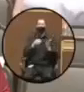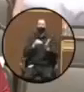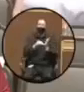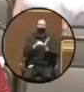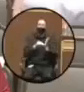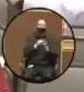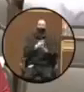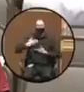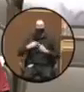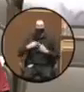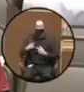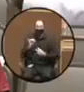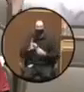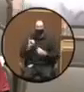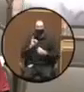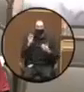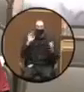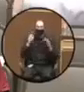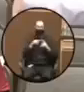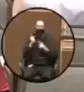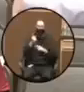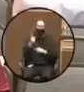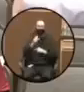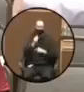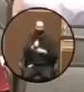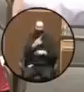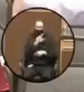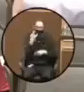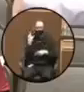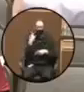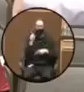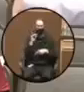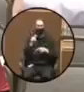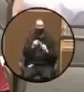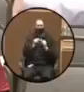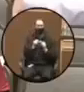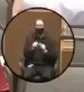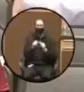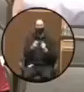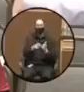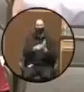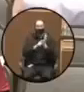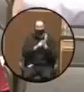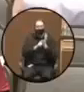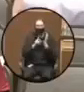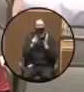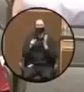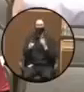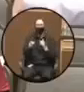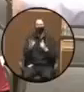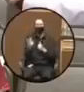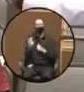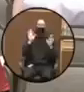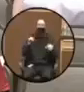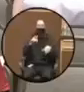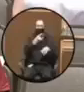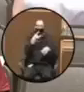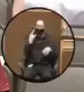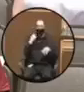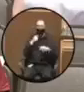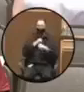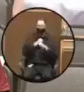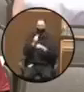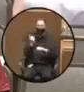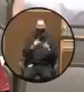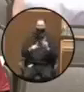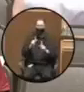to fear this virus. If you continue to mandate mask wear on children, you are making them 13 times more likely to get sick. Some